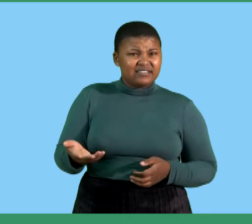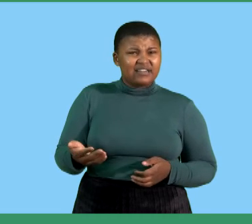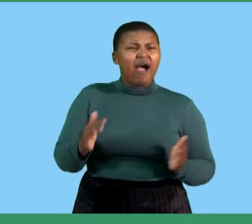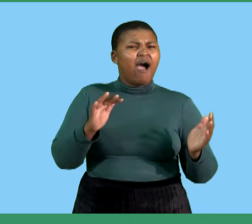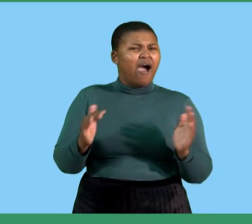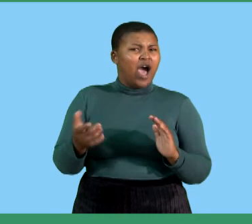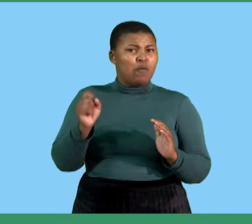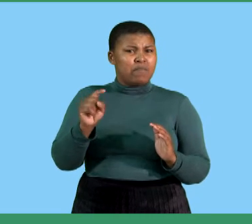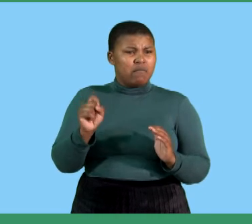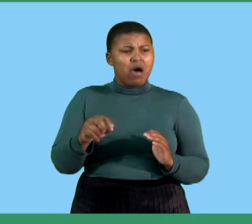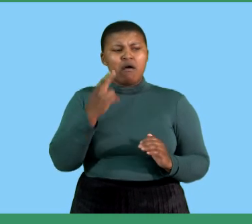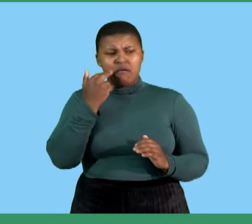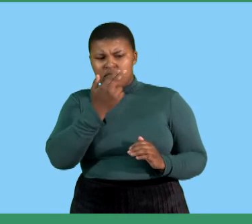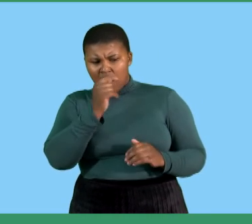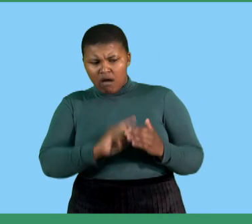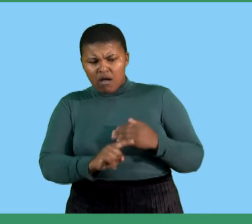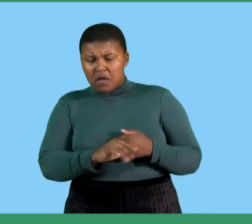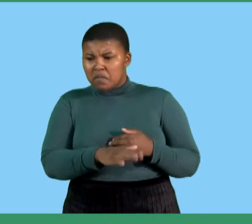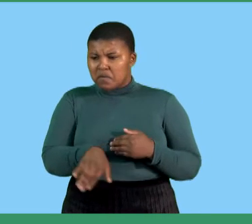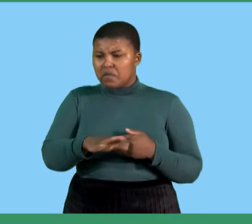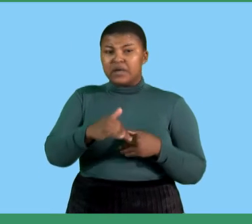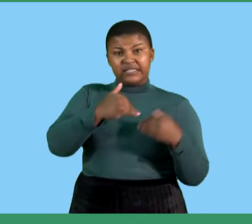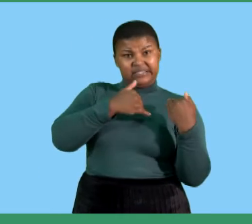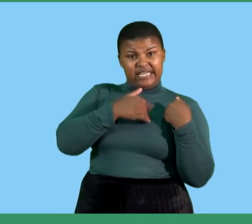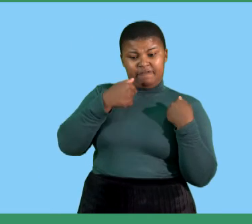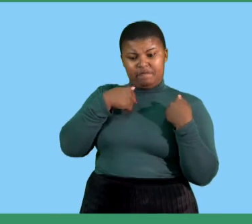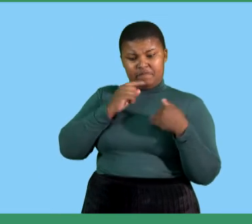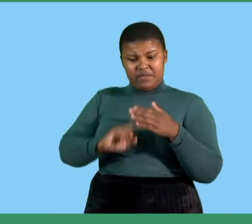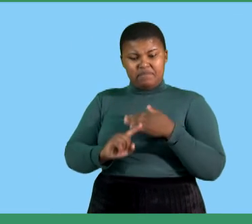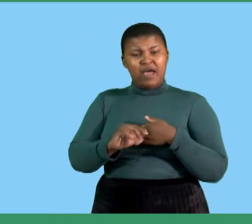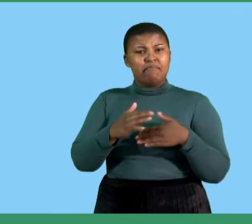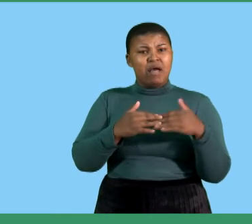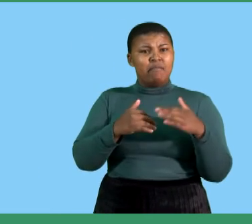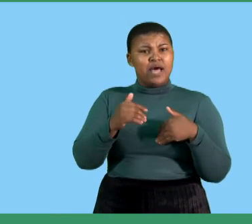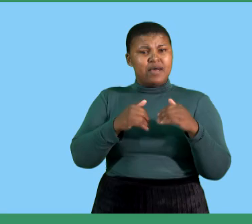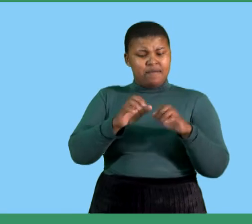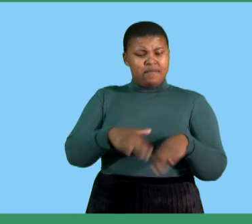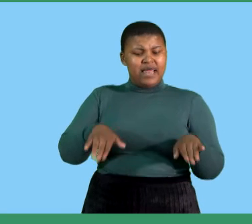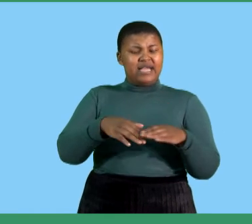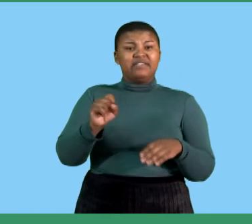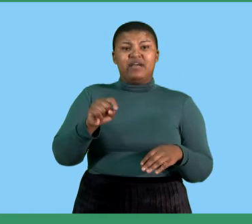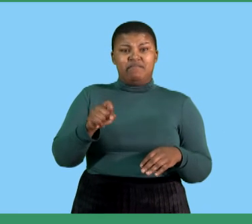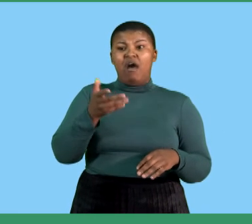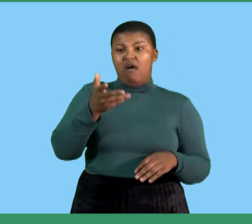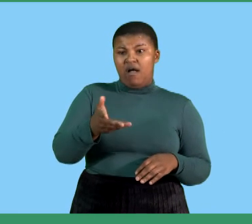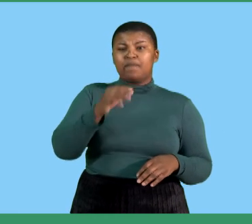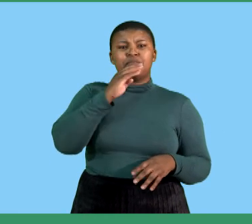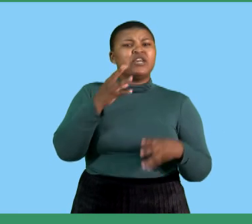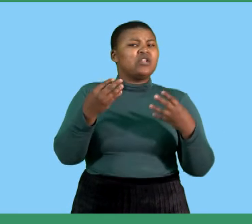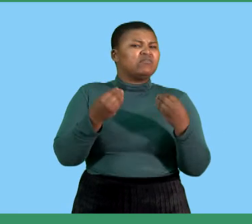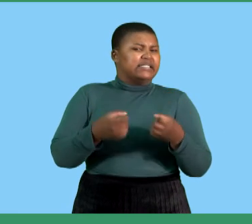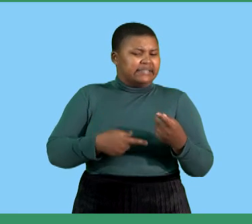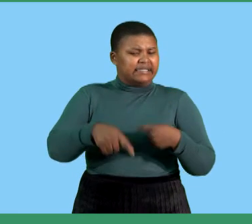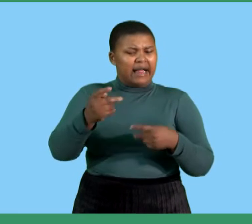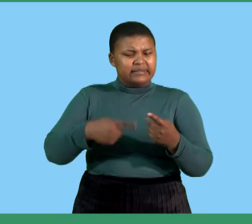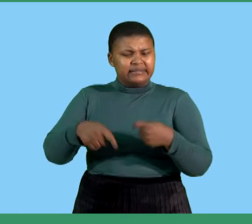fascinating? Is it safe to be in that building? So here it refers to the environment. where goods and services are sold or services are